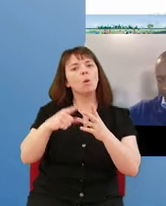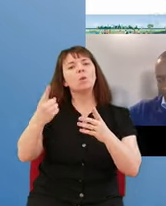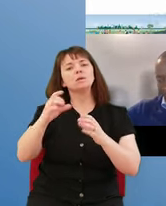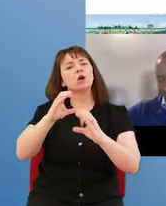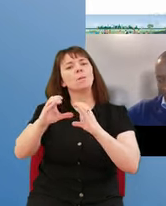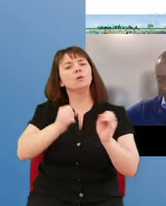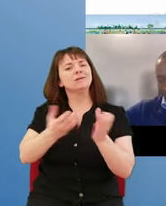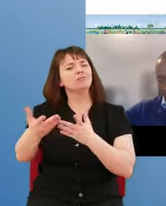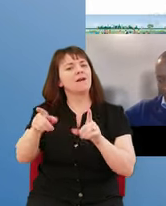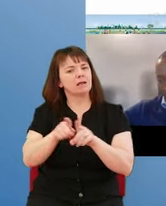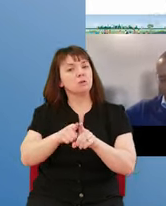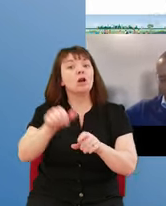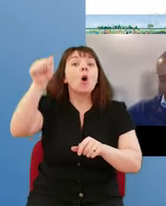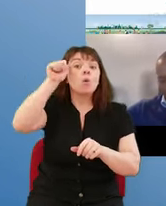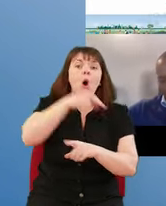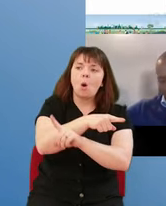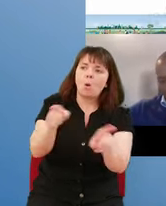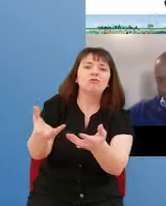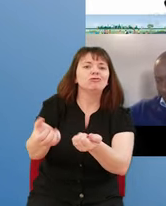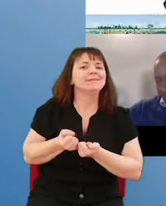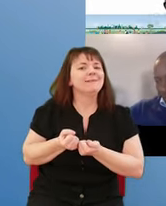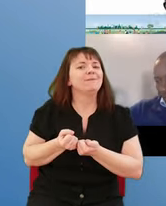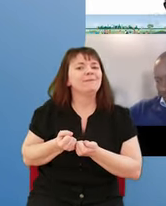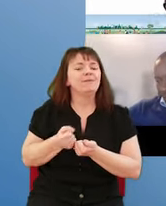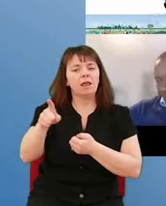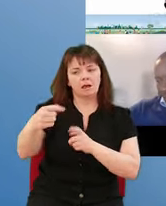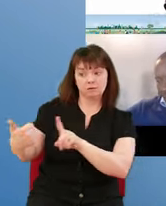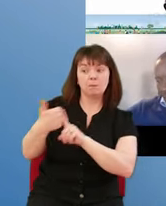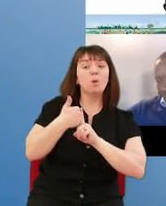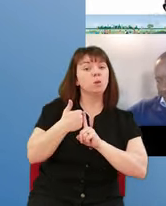and QIAs, they have all been undertaken.